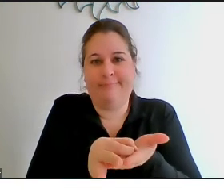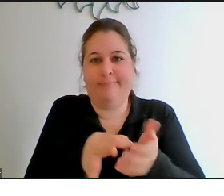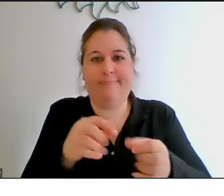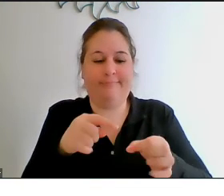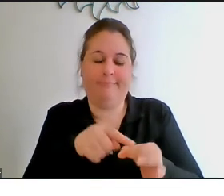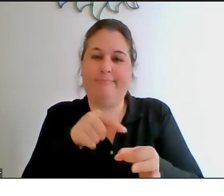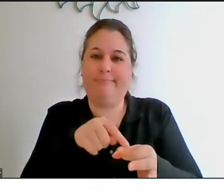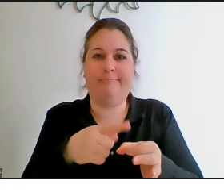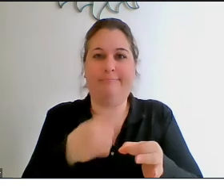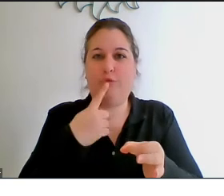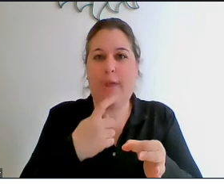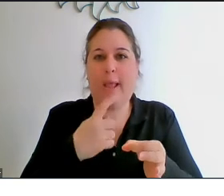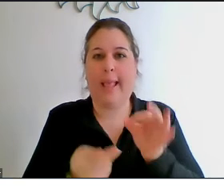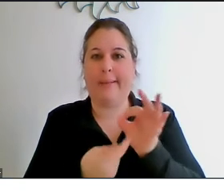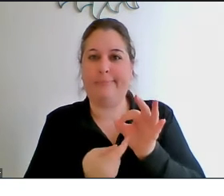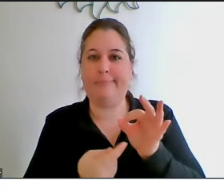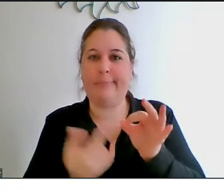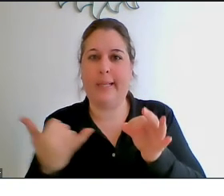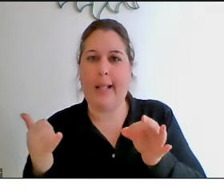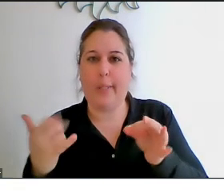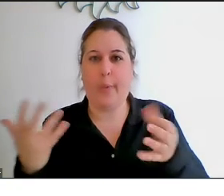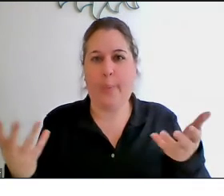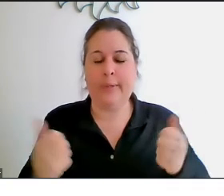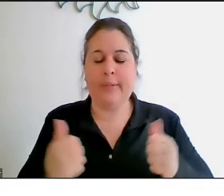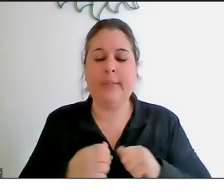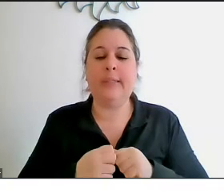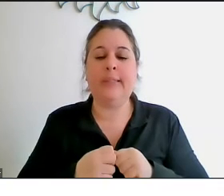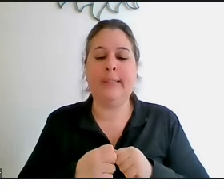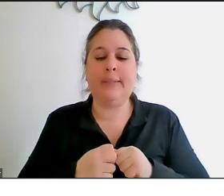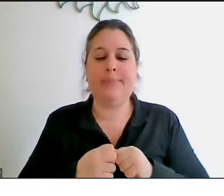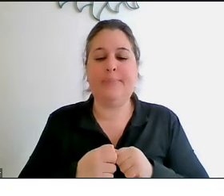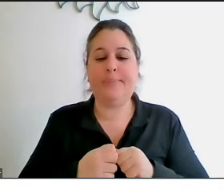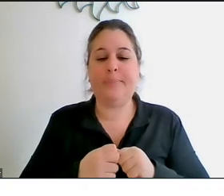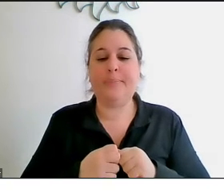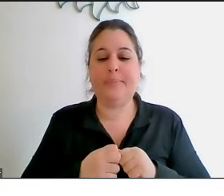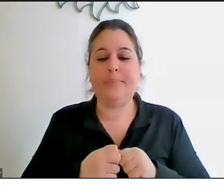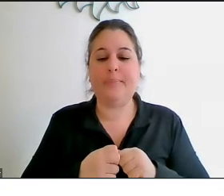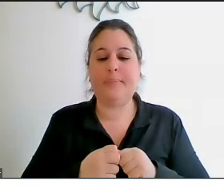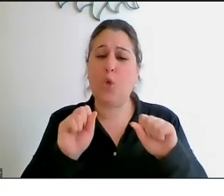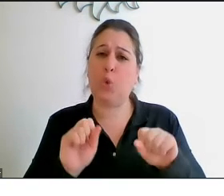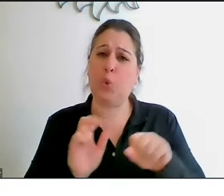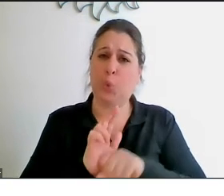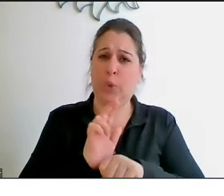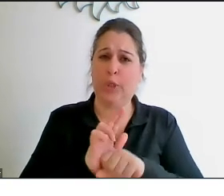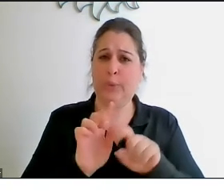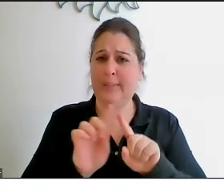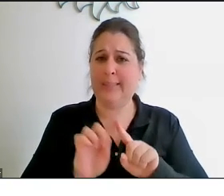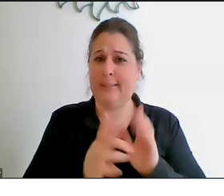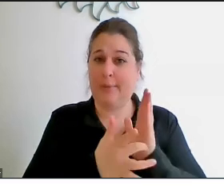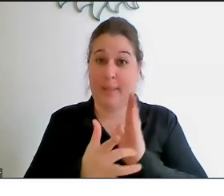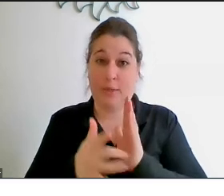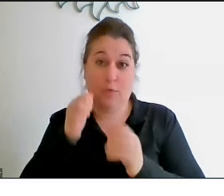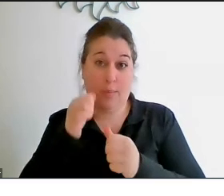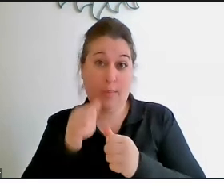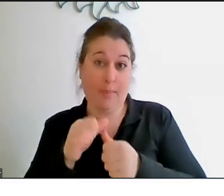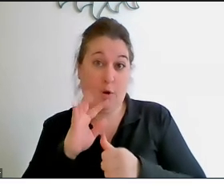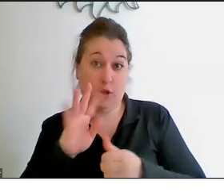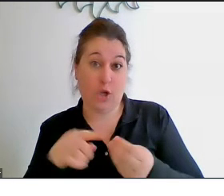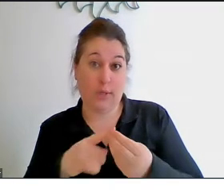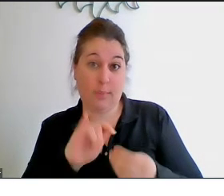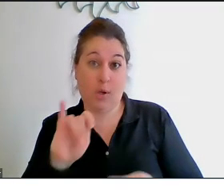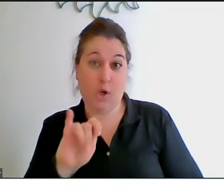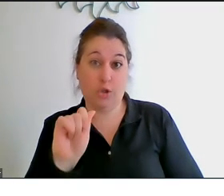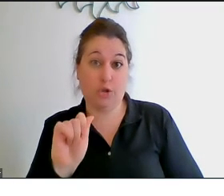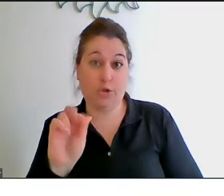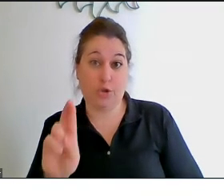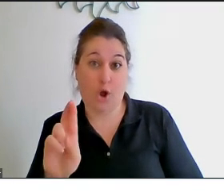jar method, and then obviously there are the rules. But the point of showing you methods of